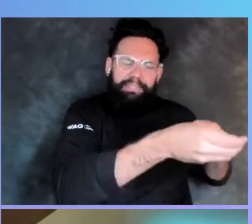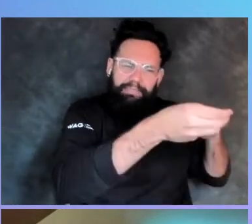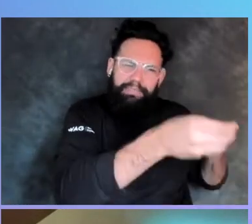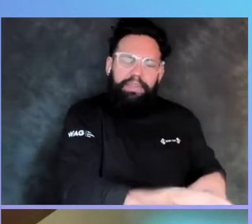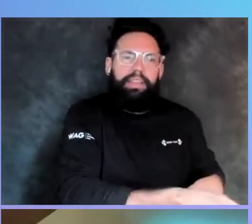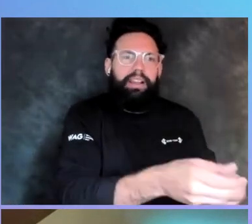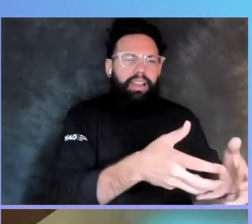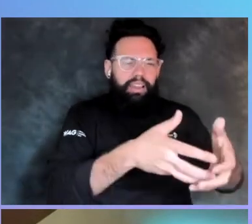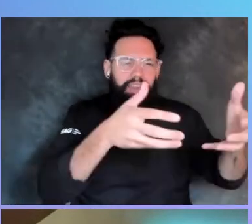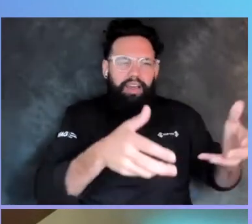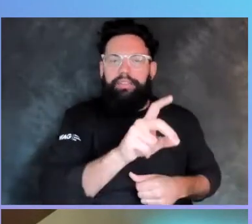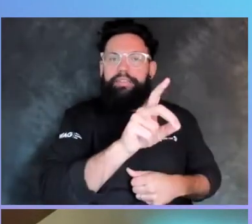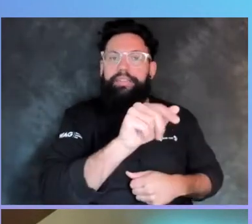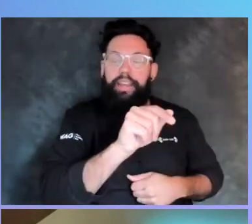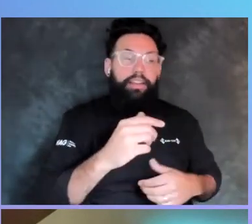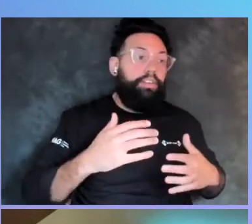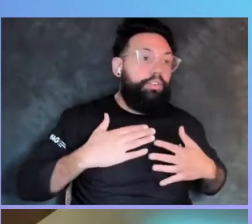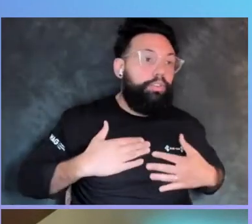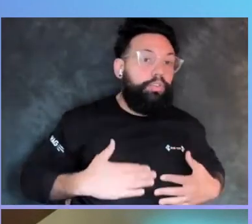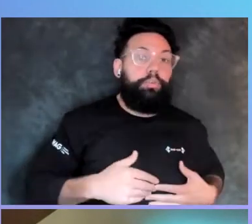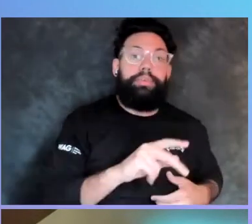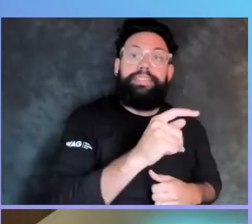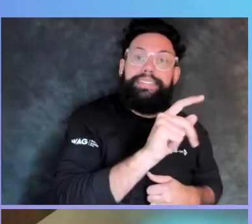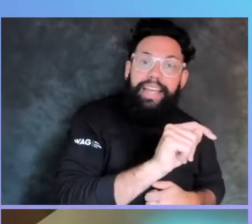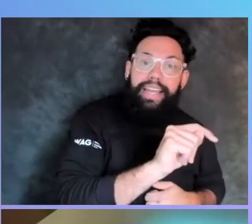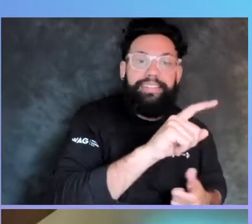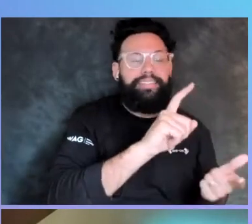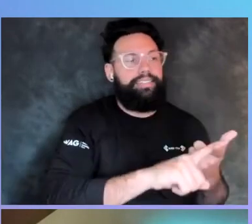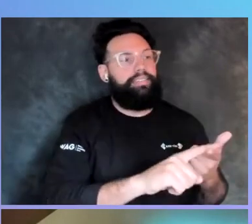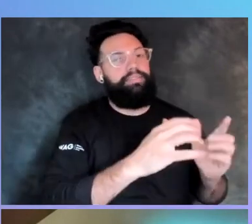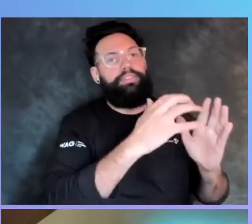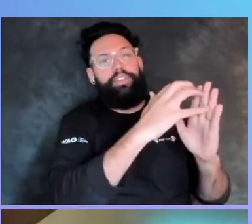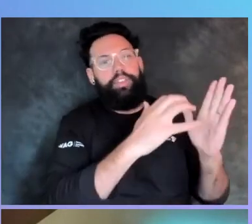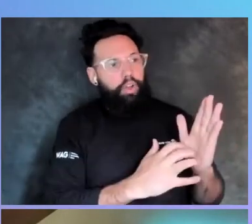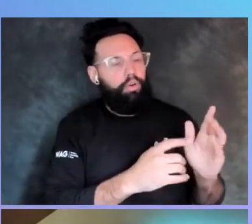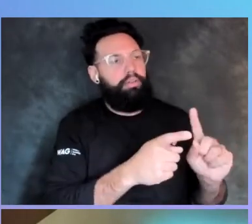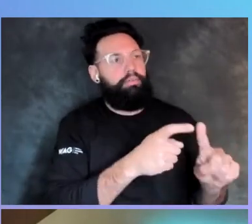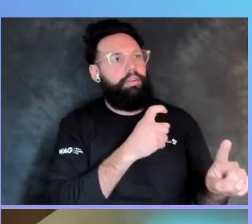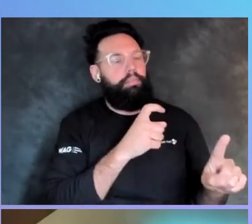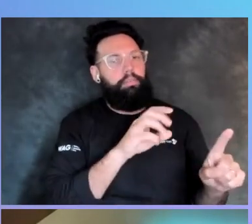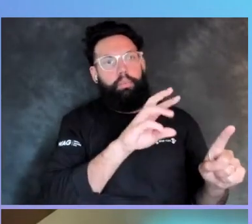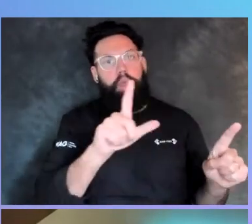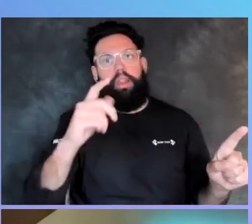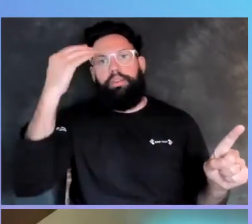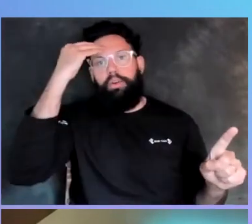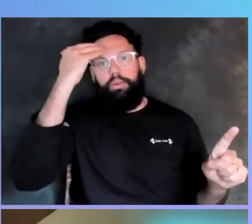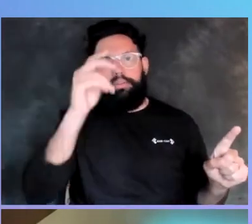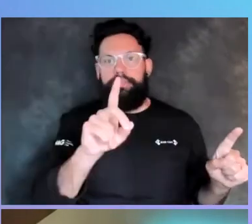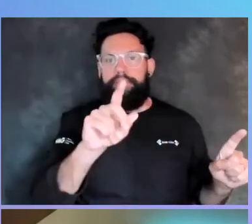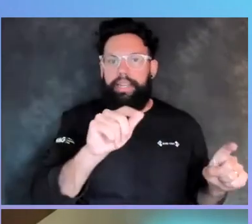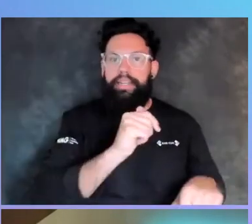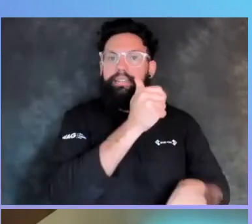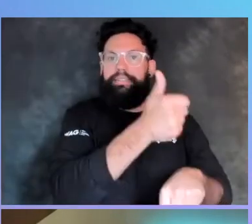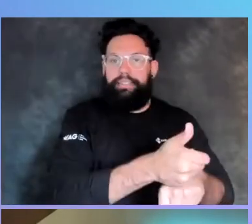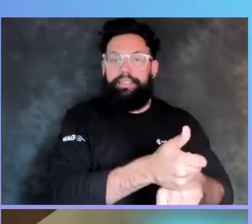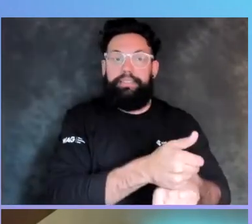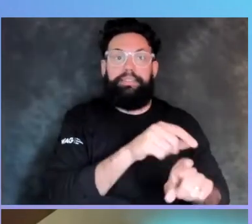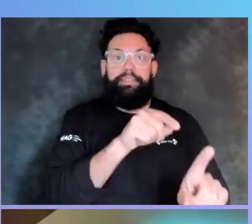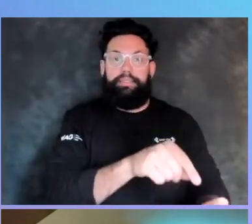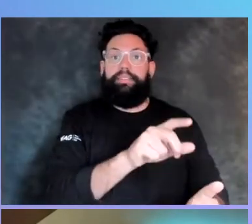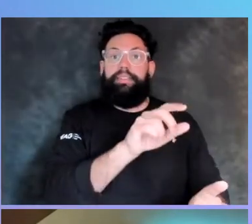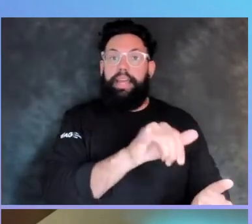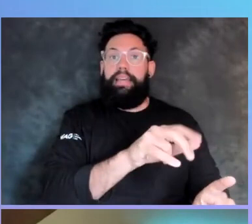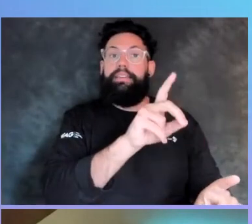code from a well-known comprehensive data set. This data set is what is referred to as the